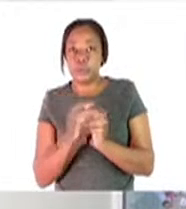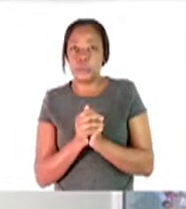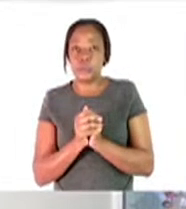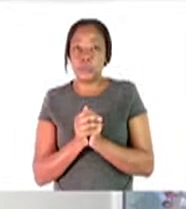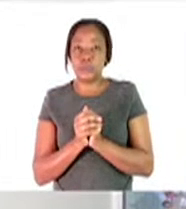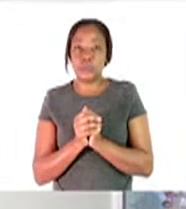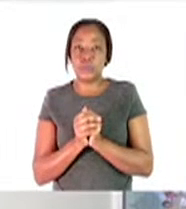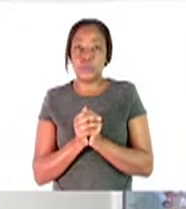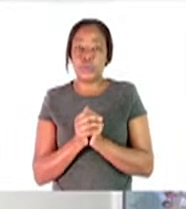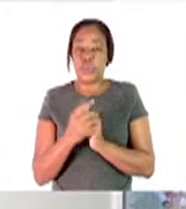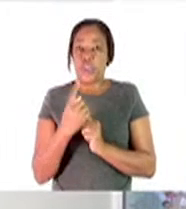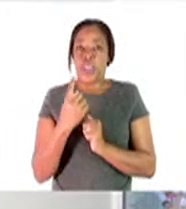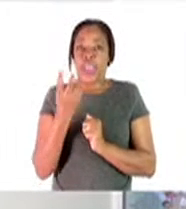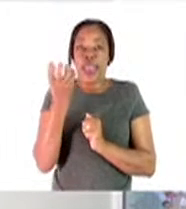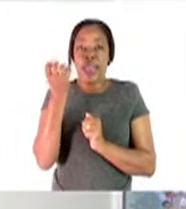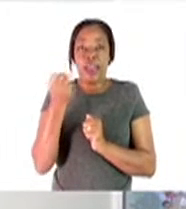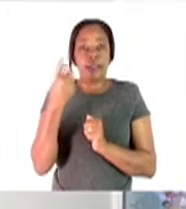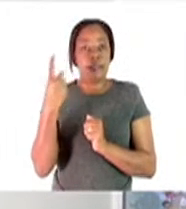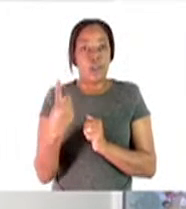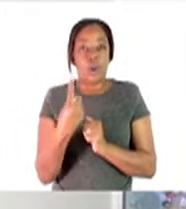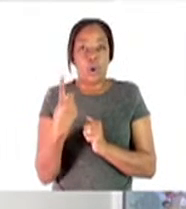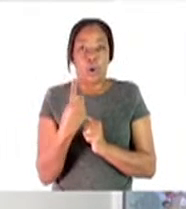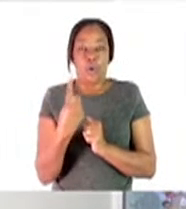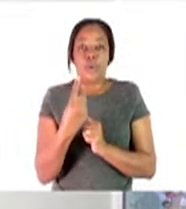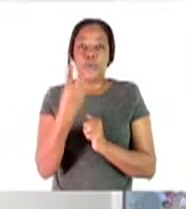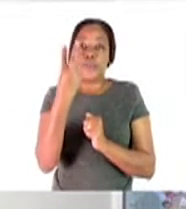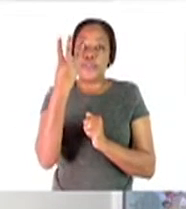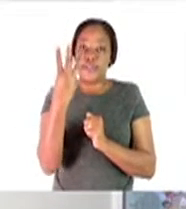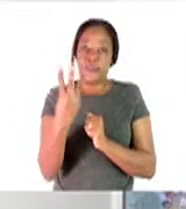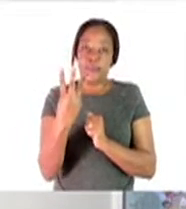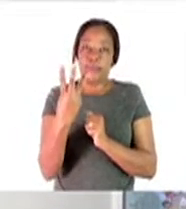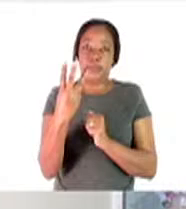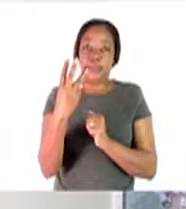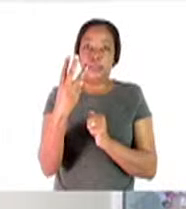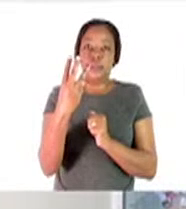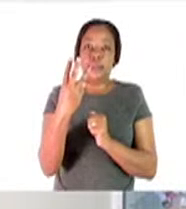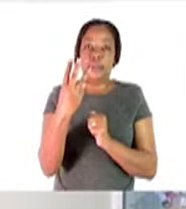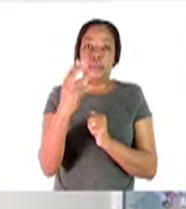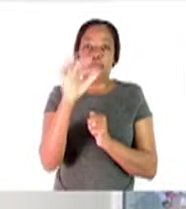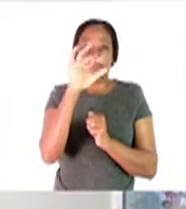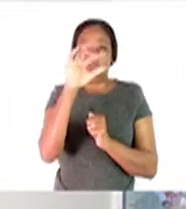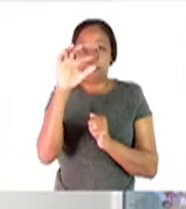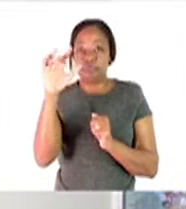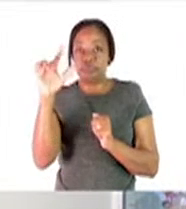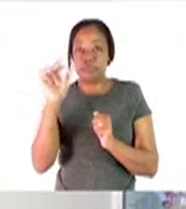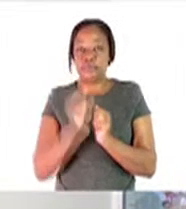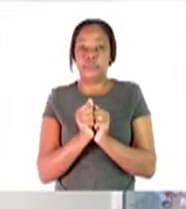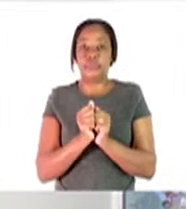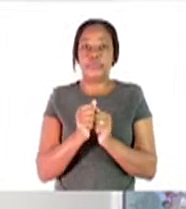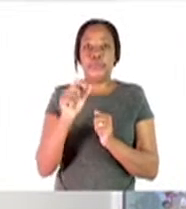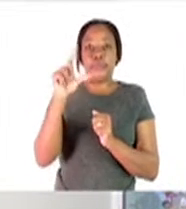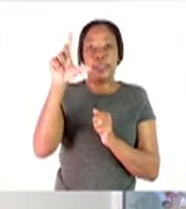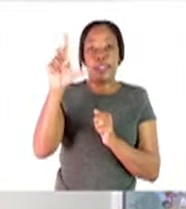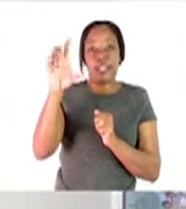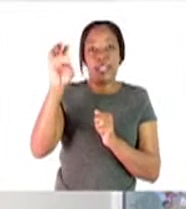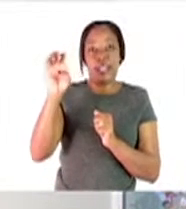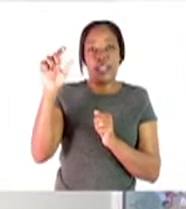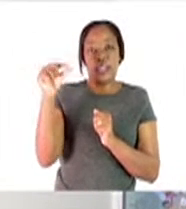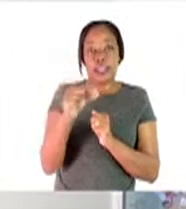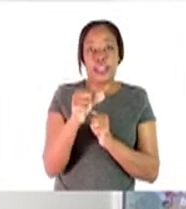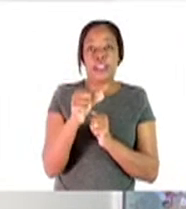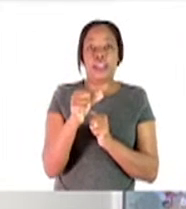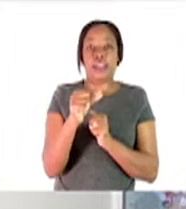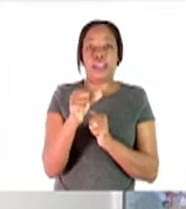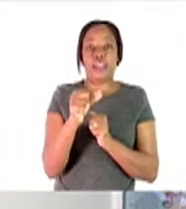only 3 letters of the alphabet. Words like leg, my leg,